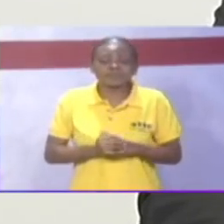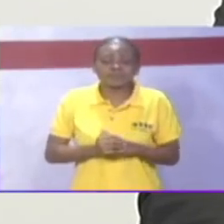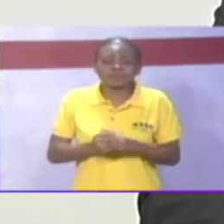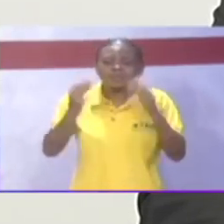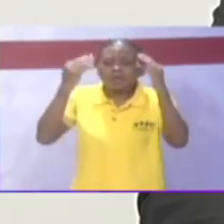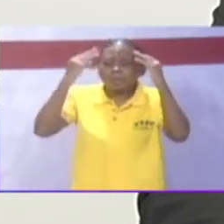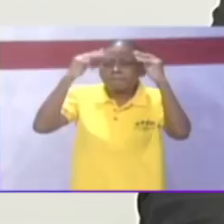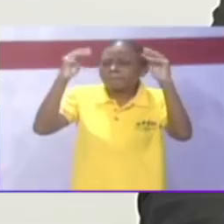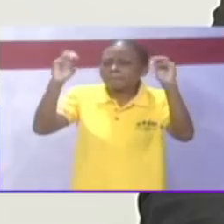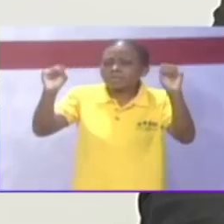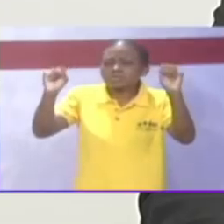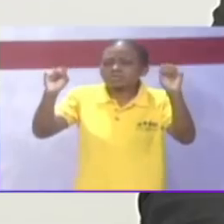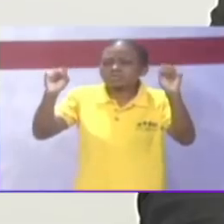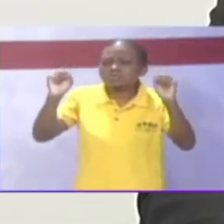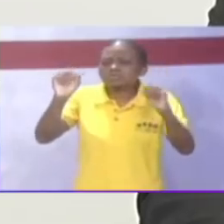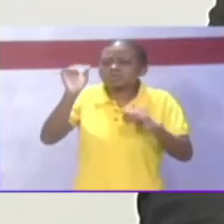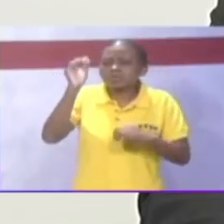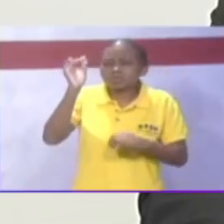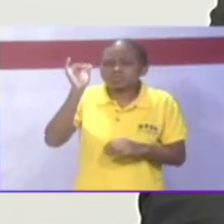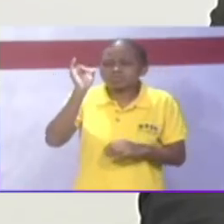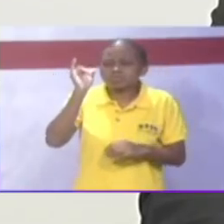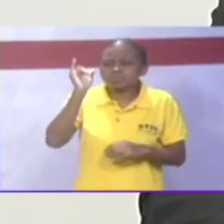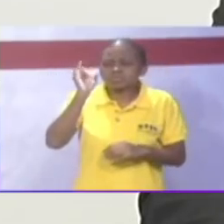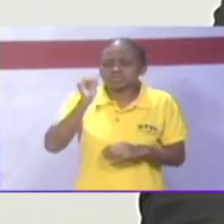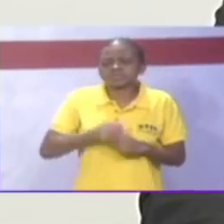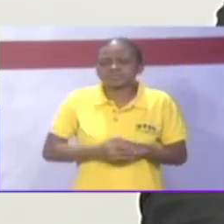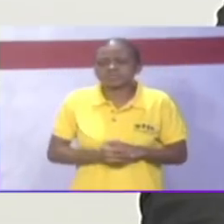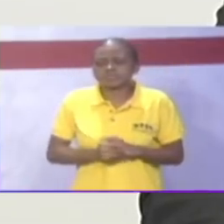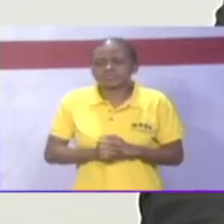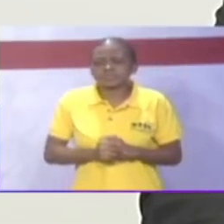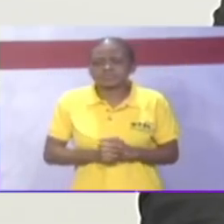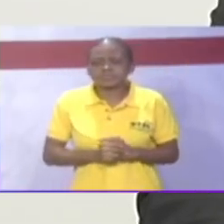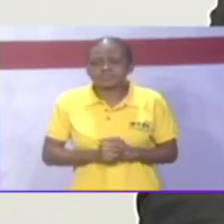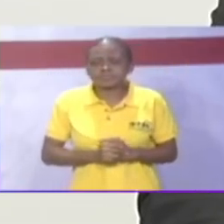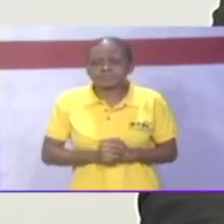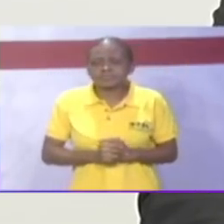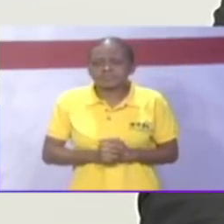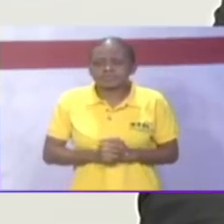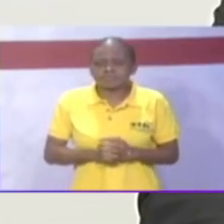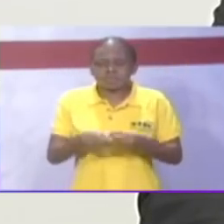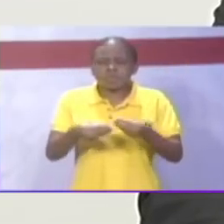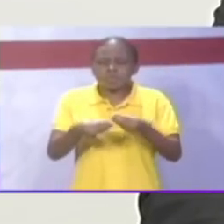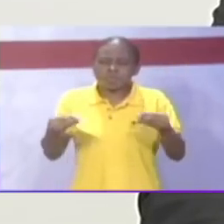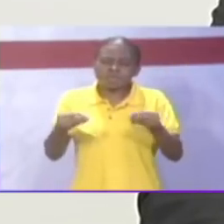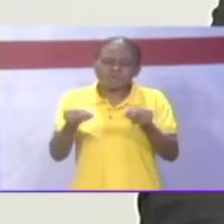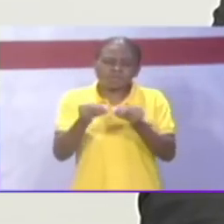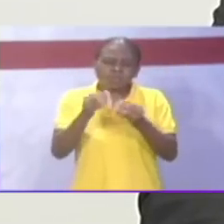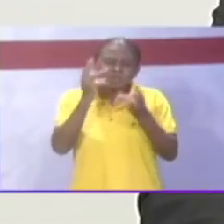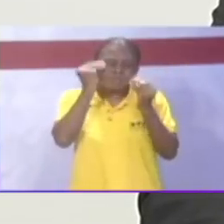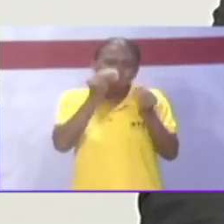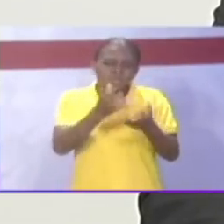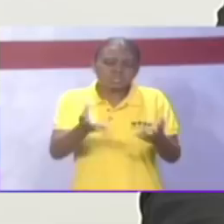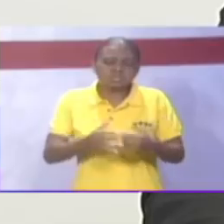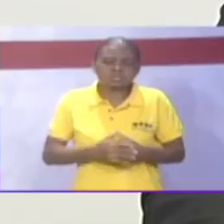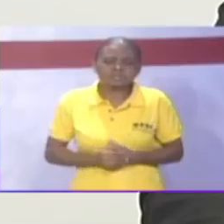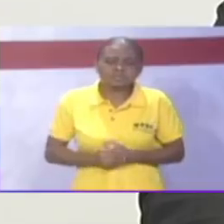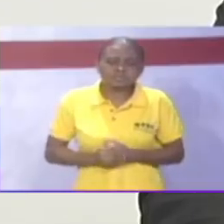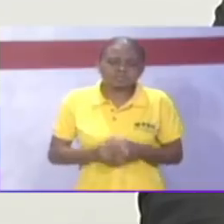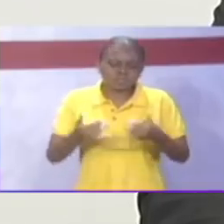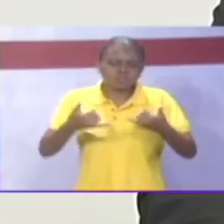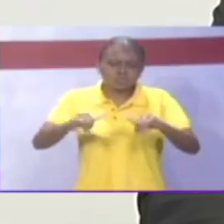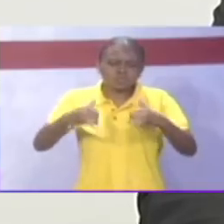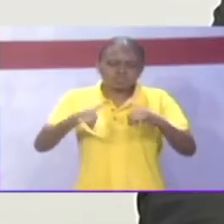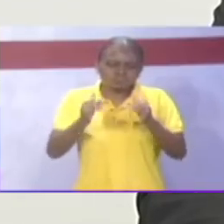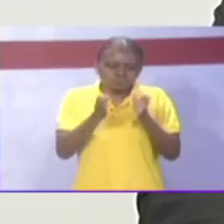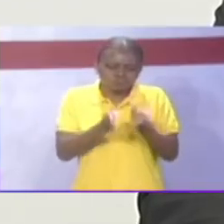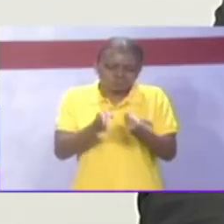Young, out of the Office of the Prime Minister, would have given an update on the progress thus far. Basically, we are working out the operational details regarding